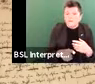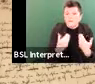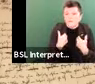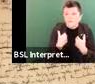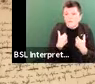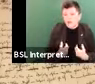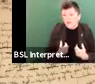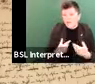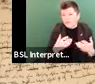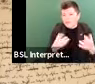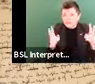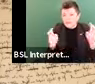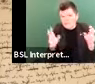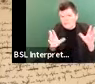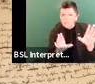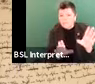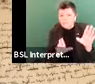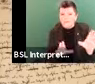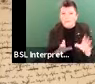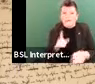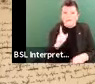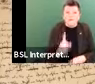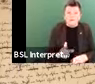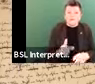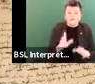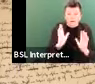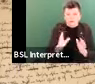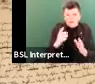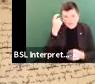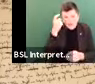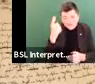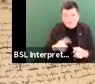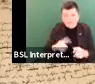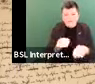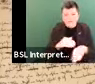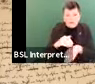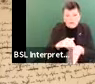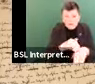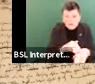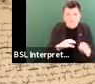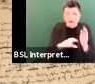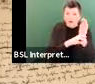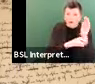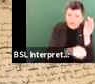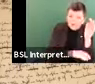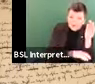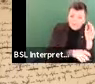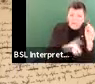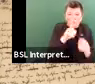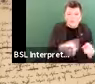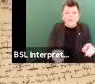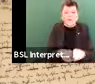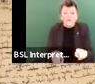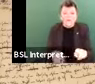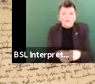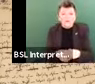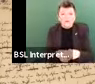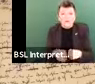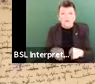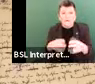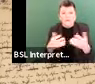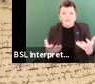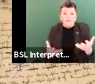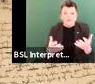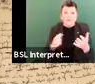consideration. And we have to think to the different consequences in terms of class and also in terms of class structure. I have in mind